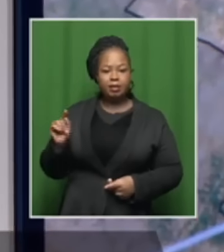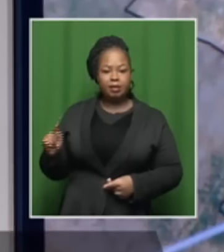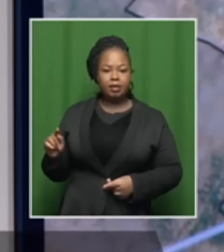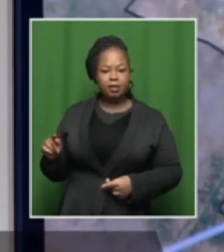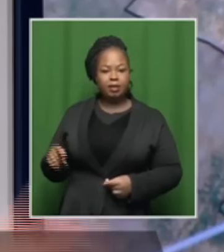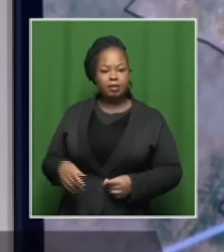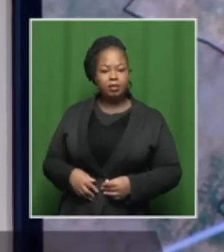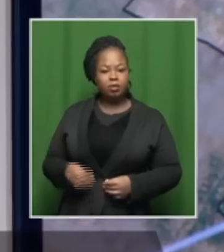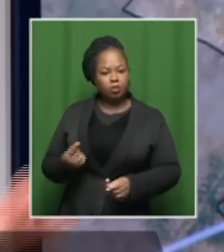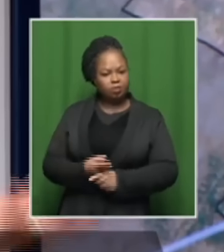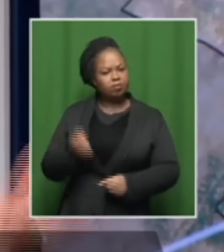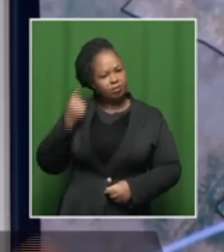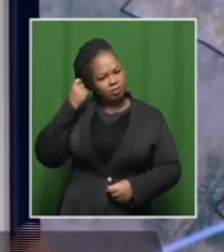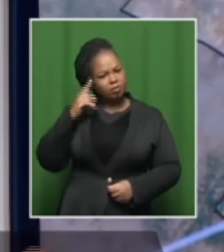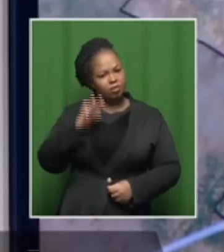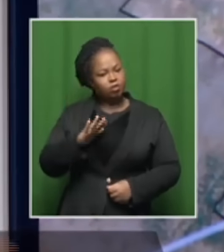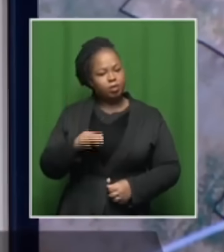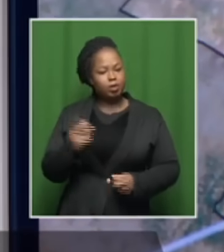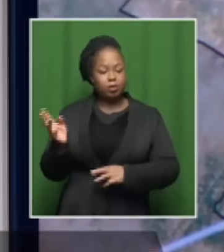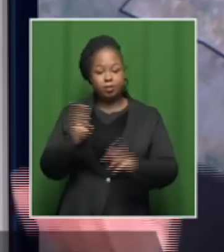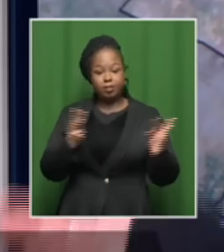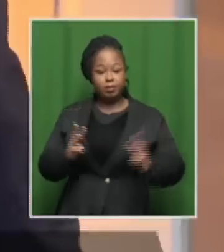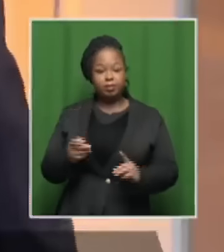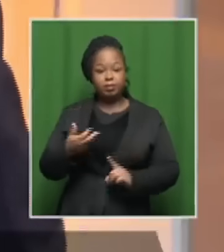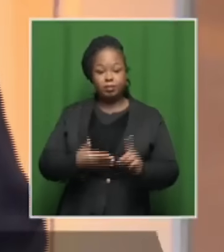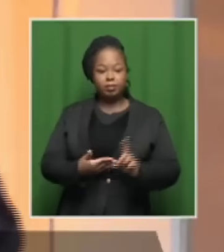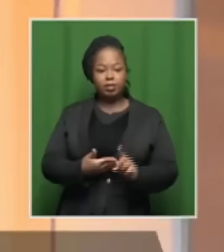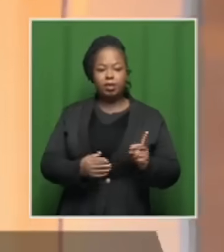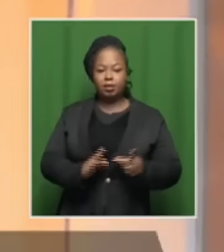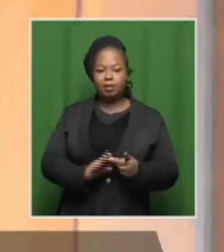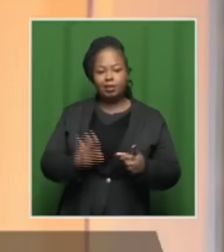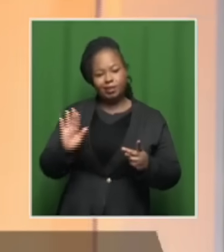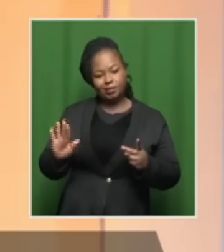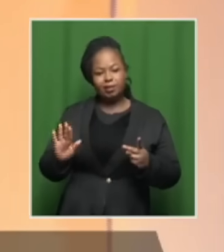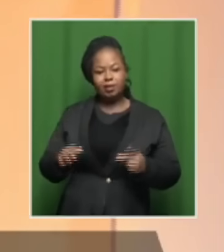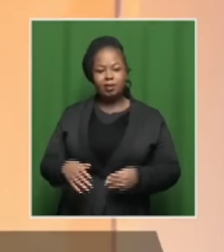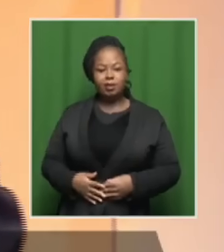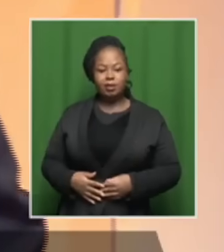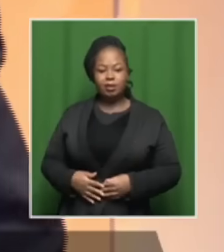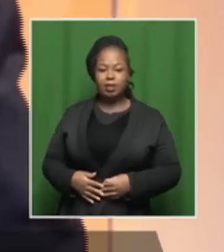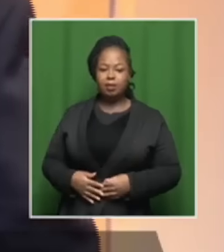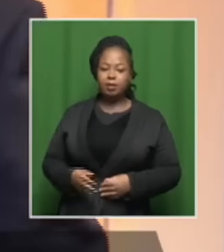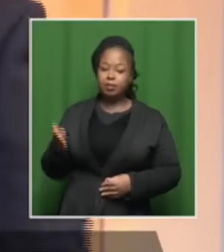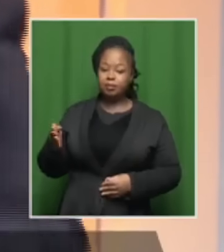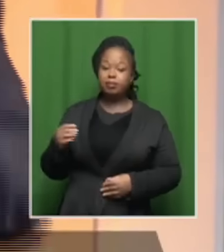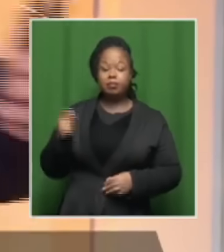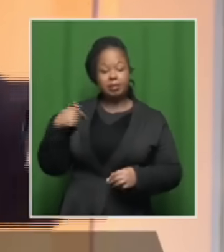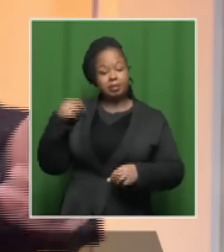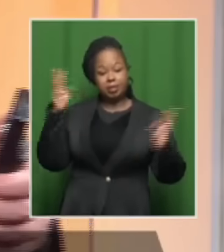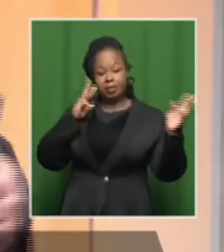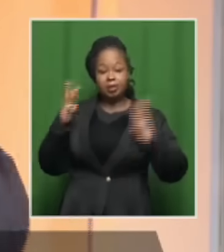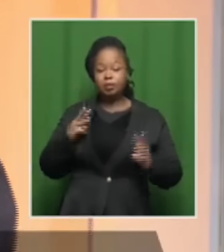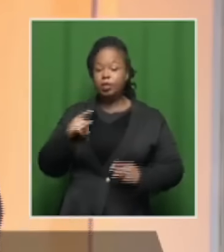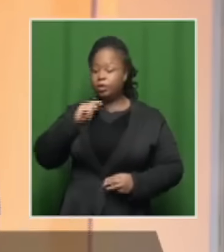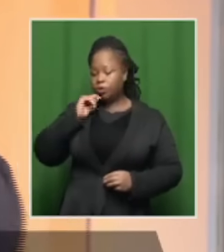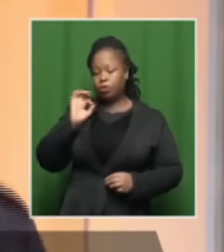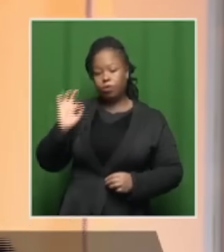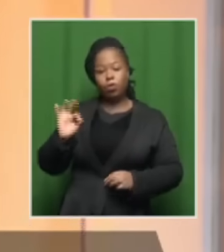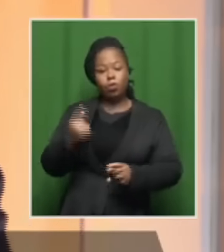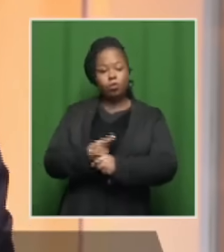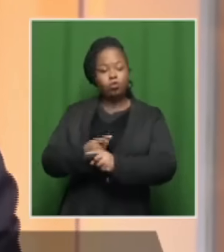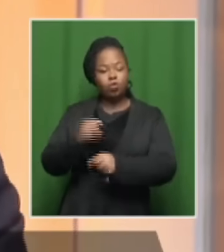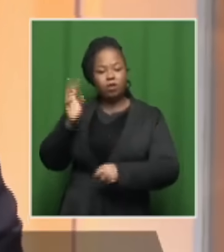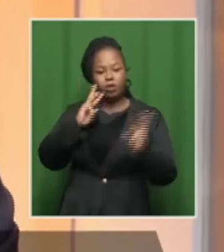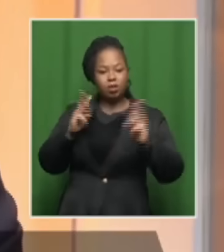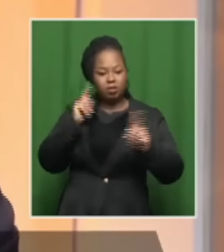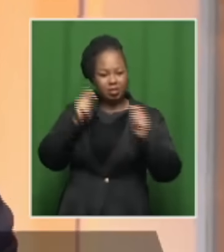understand is that you guys are meteorologists. I mean, that's what you. Yeah. So I'm a climatologist, which is the more long-range stuff. So I work at climate change